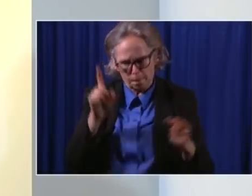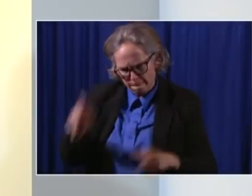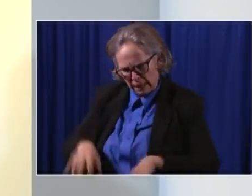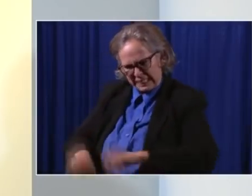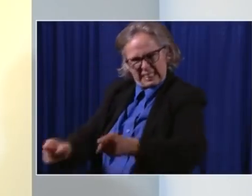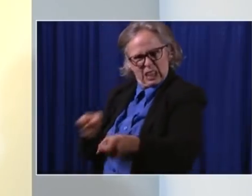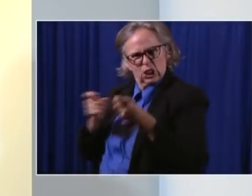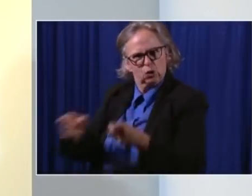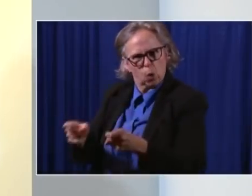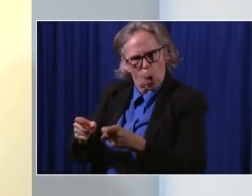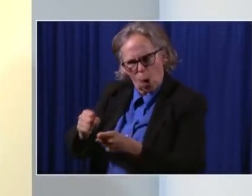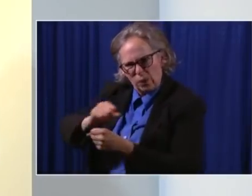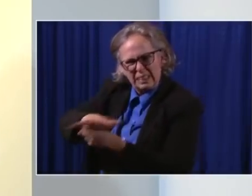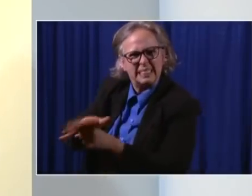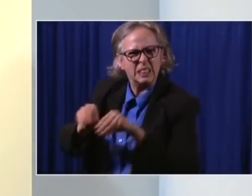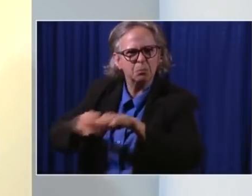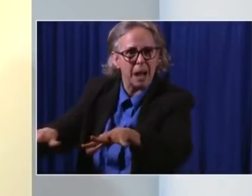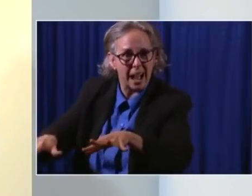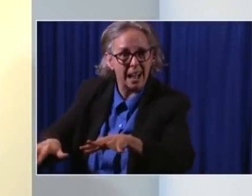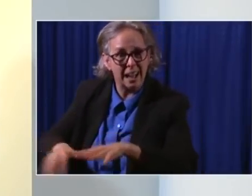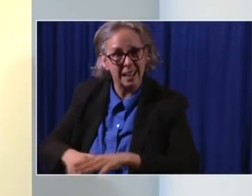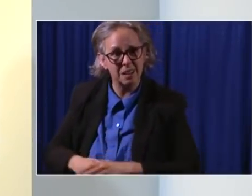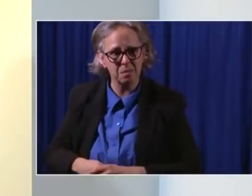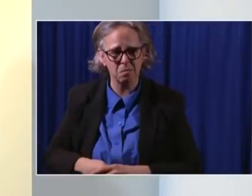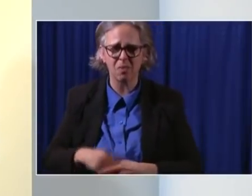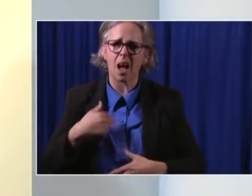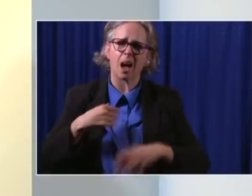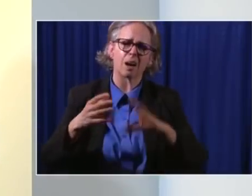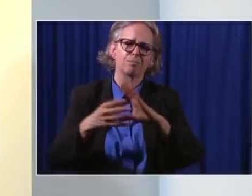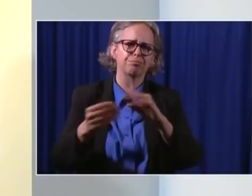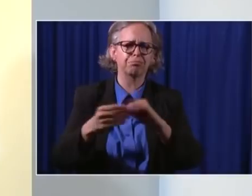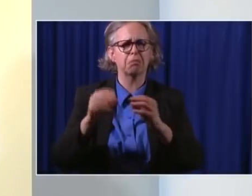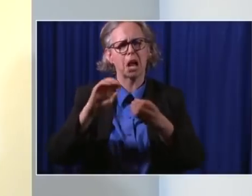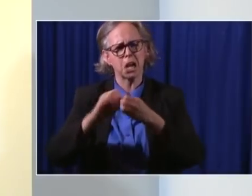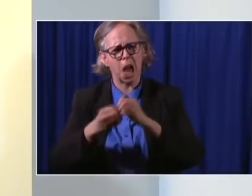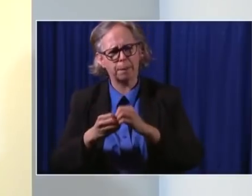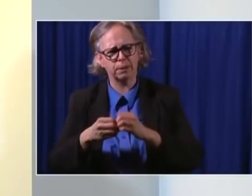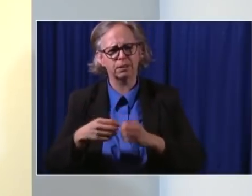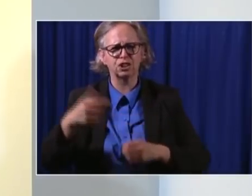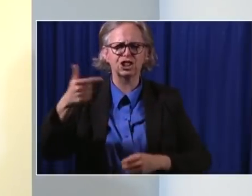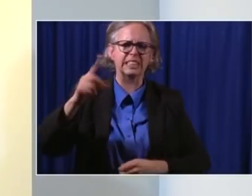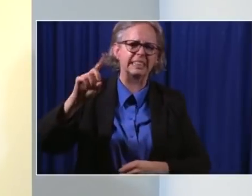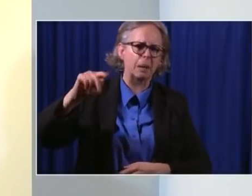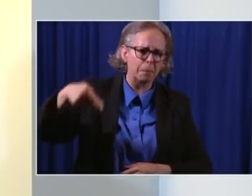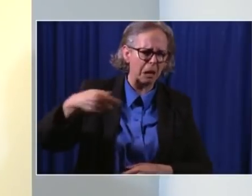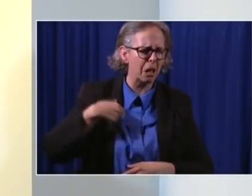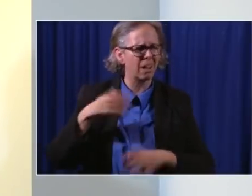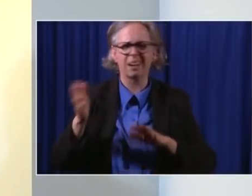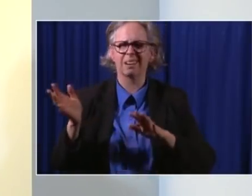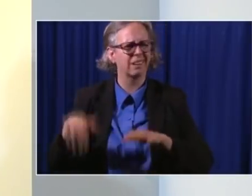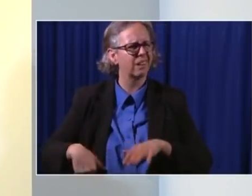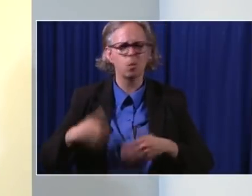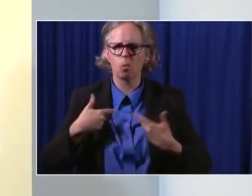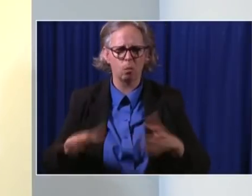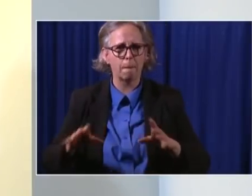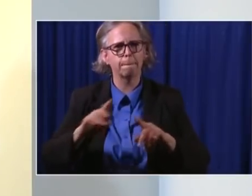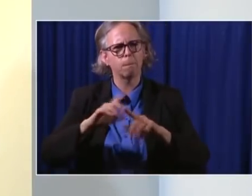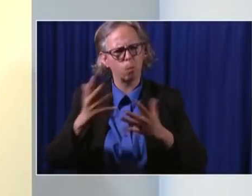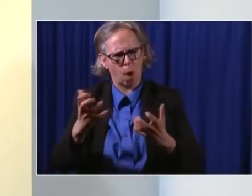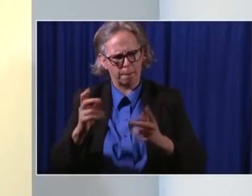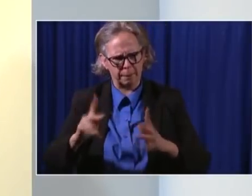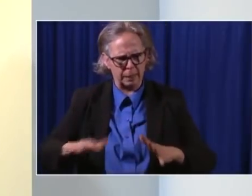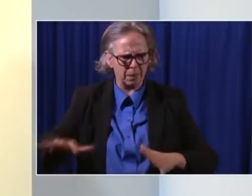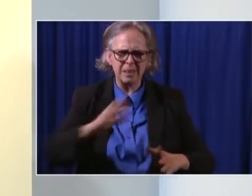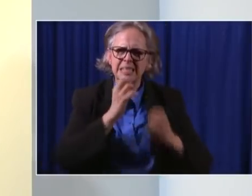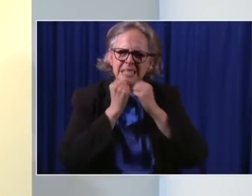and GDP and things like that. It's about real people. It's about their jobs. It's their lives and livelihoods, and finding a way for both of those to flourish.